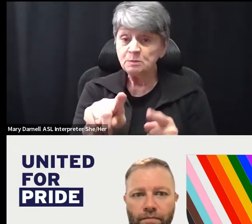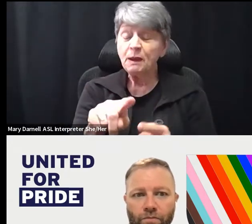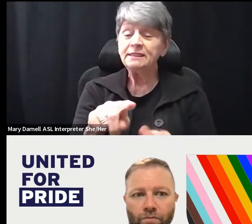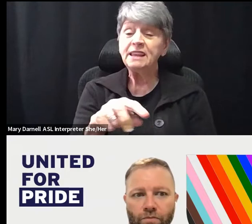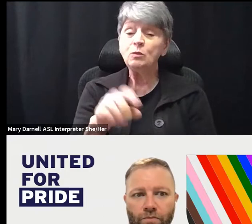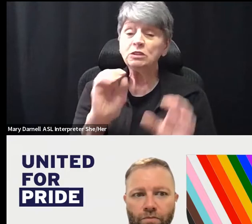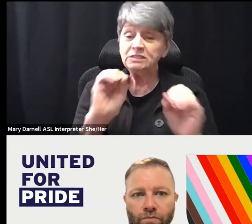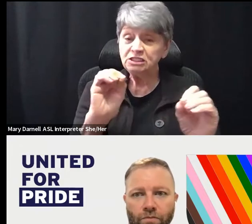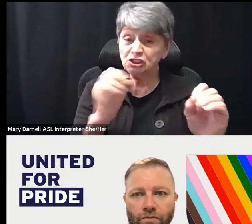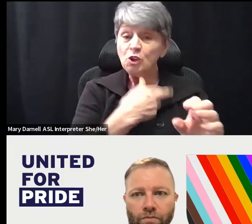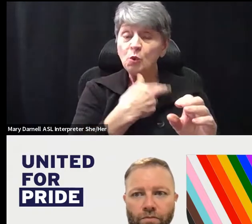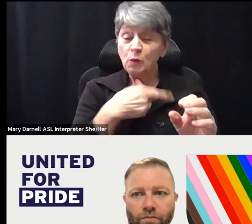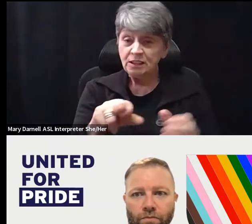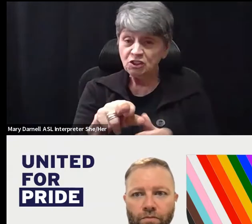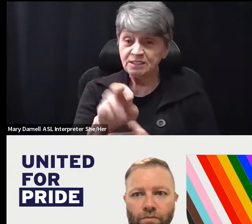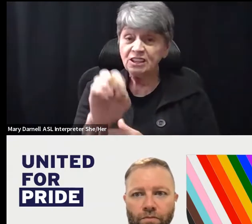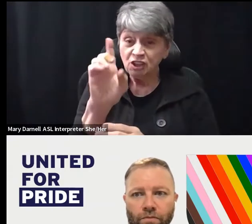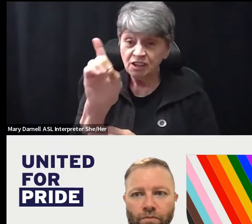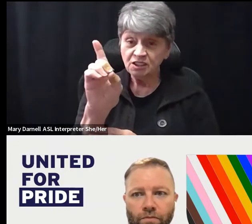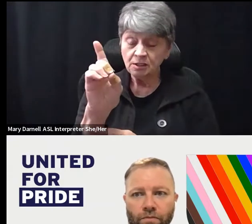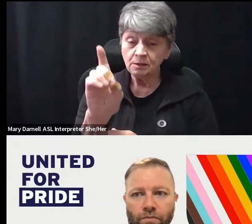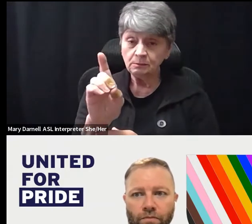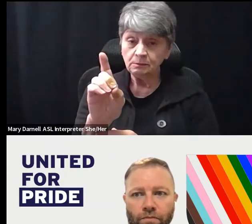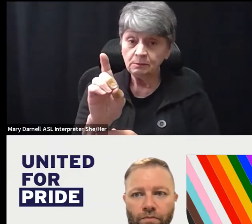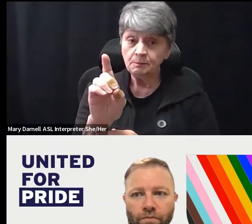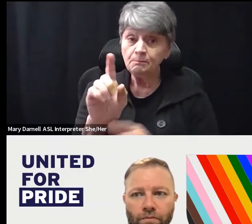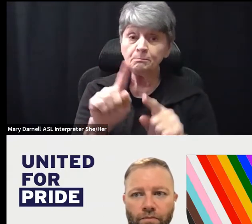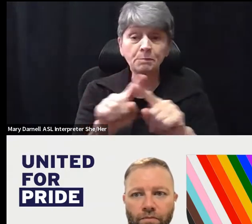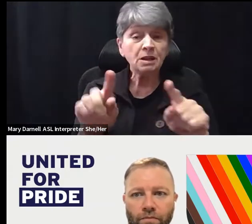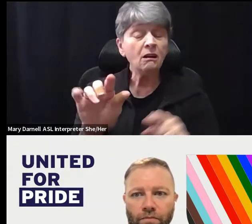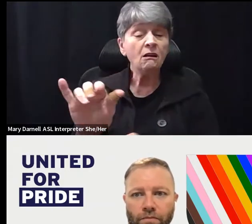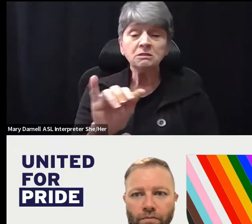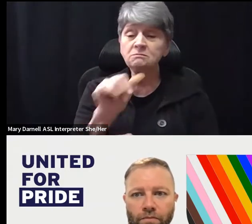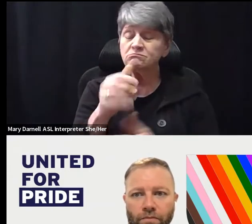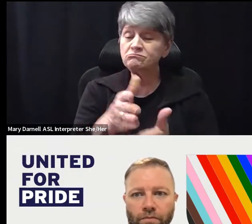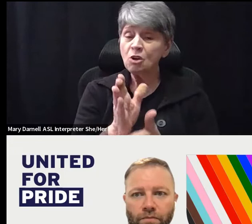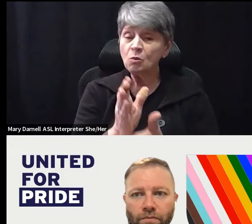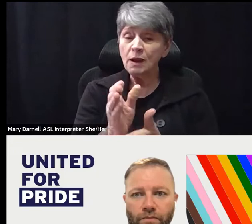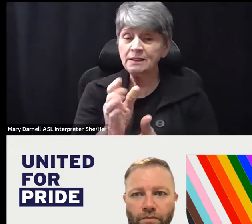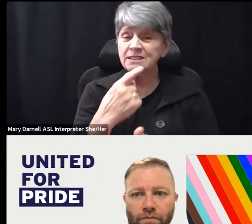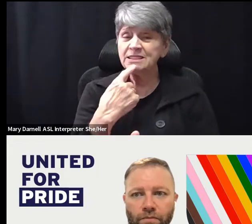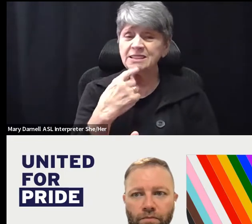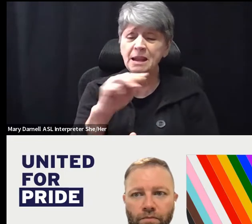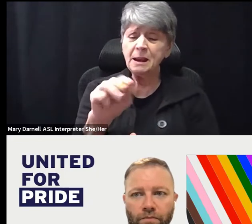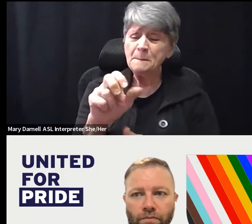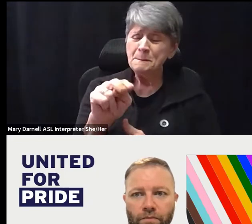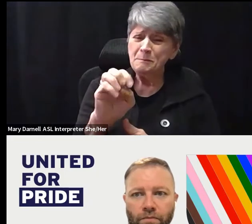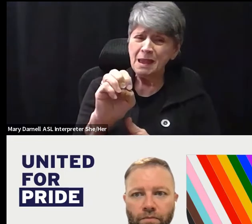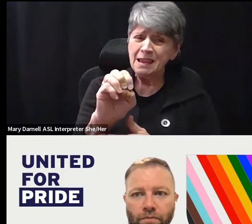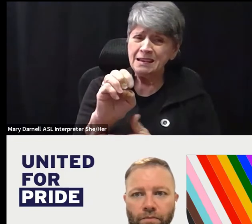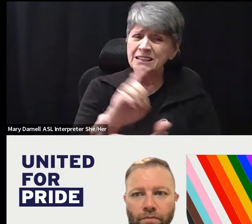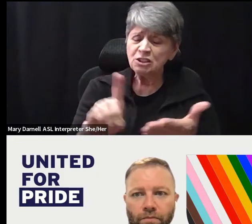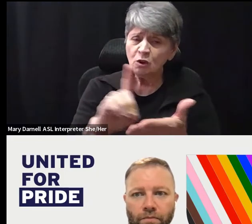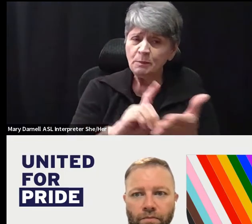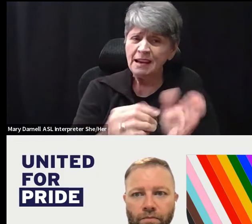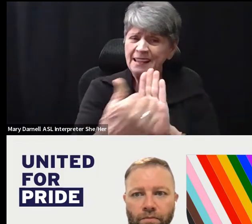the Establishment Clause. We also pointed out the hypocrisy of claiming that Maine was discriminating against religion when the schools